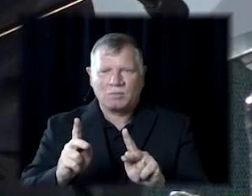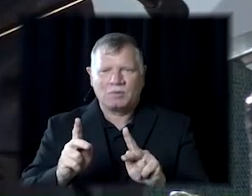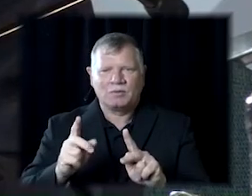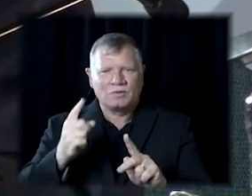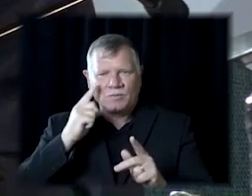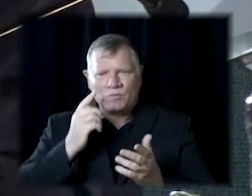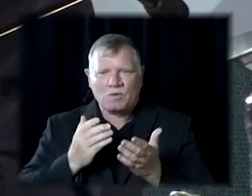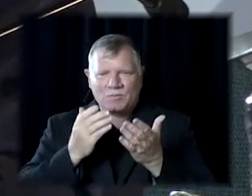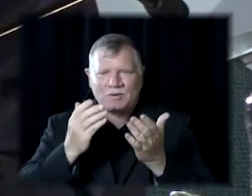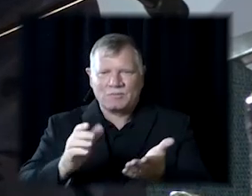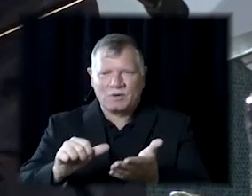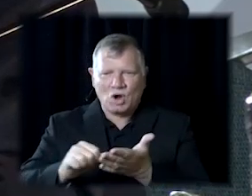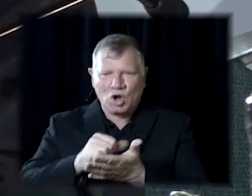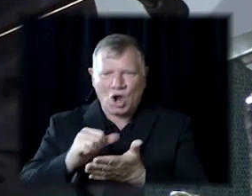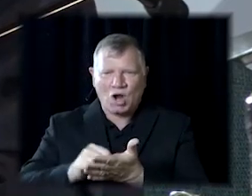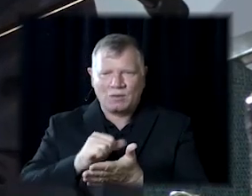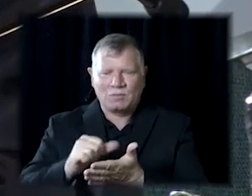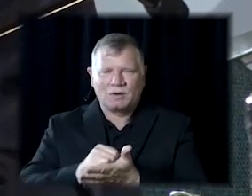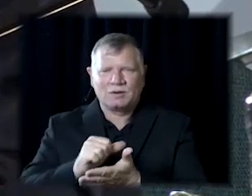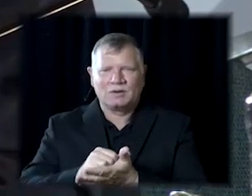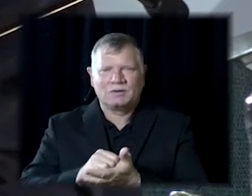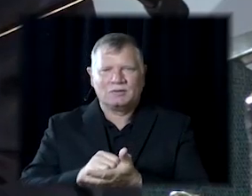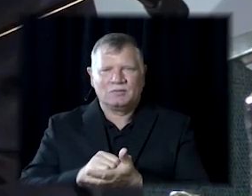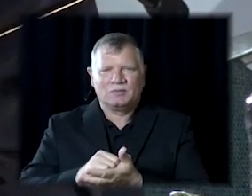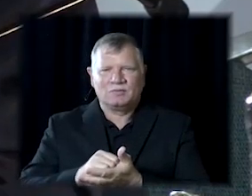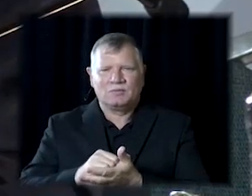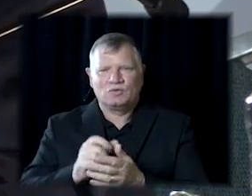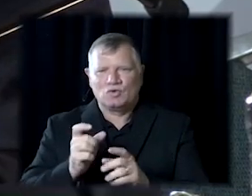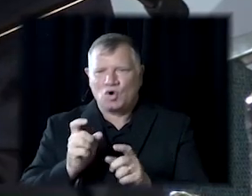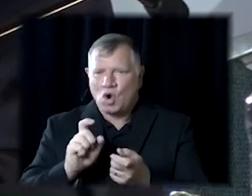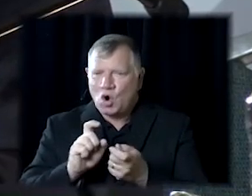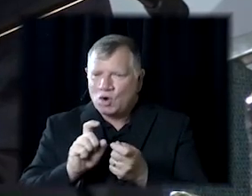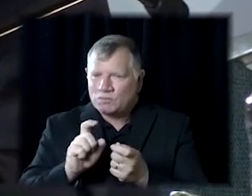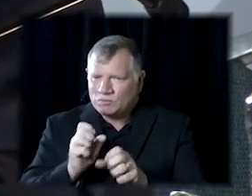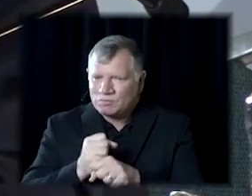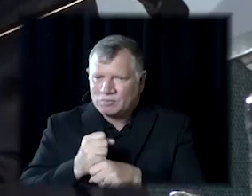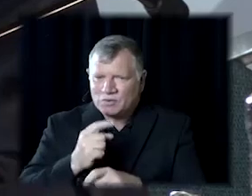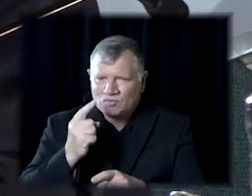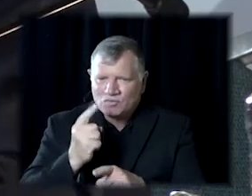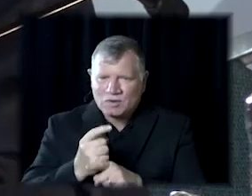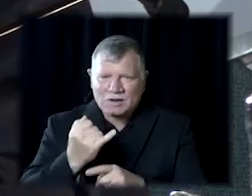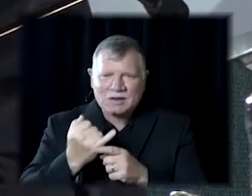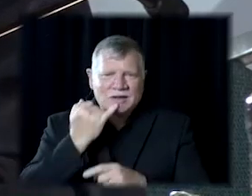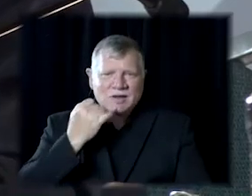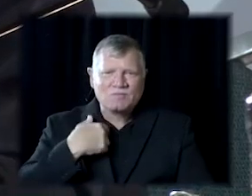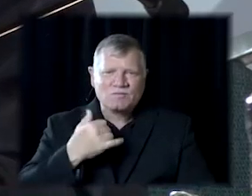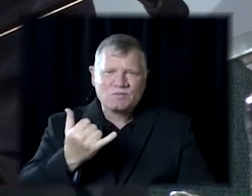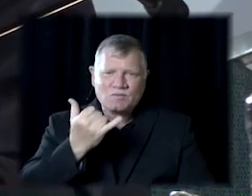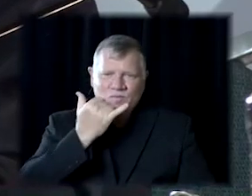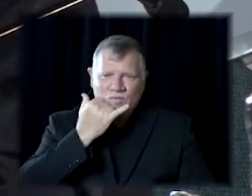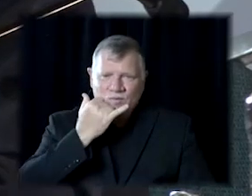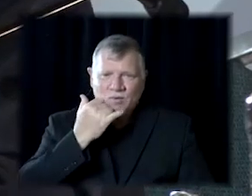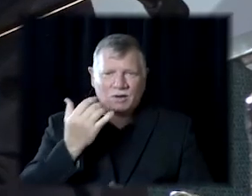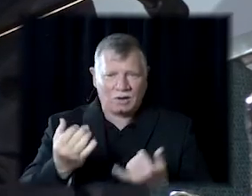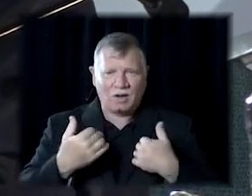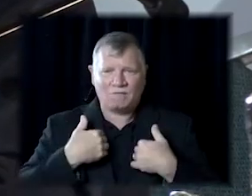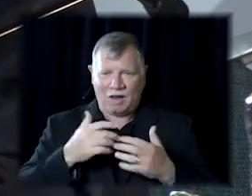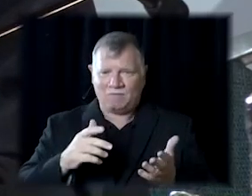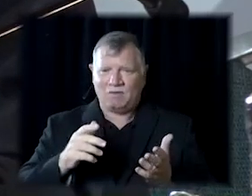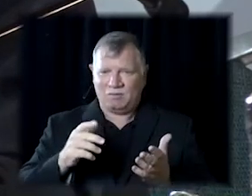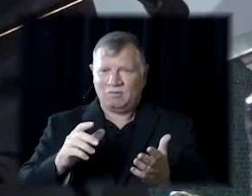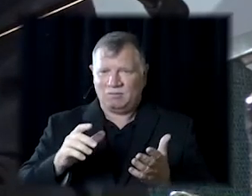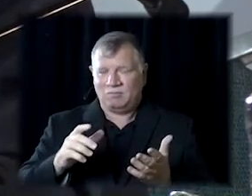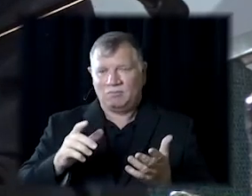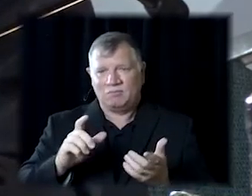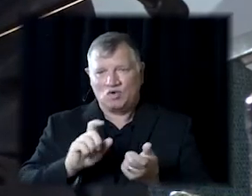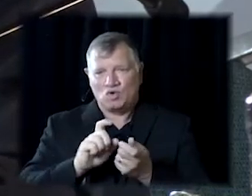to provide documentation, to correct us if we're wrong, and these contracts are actually in the database,